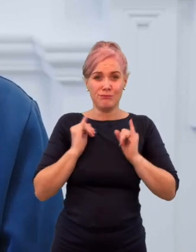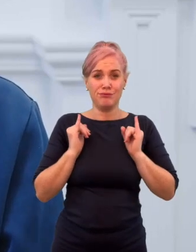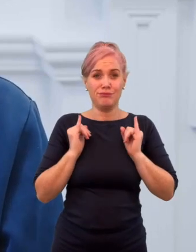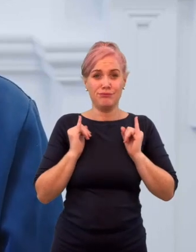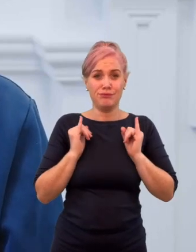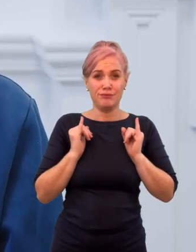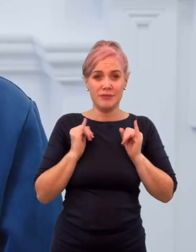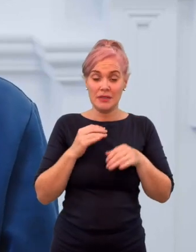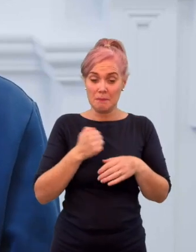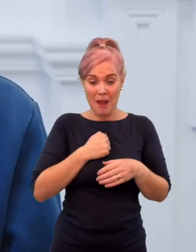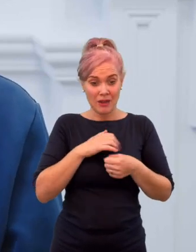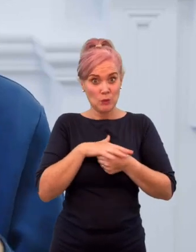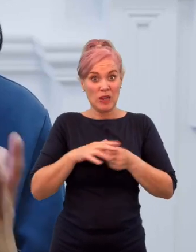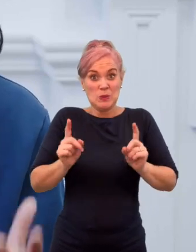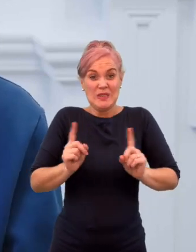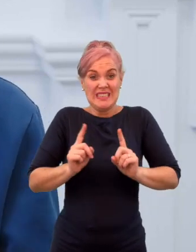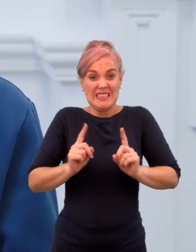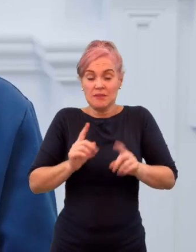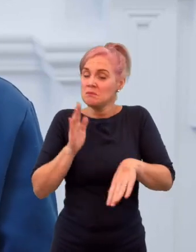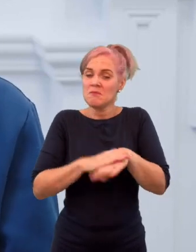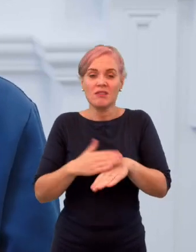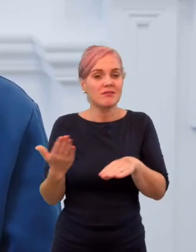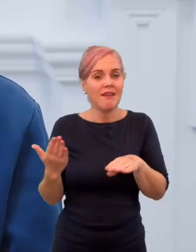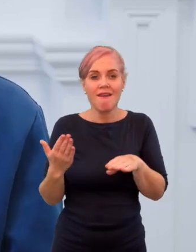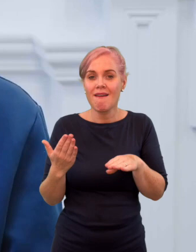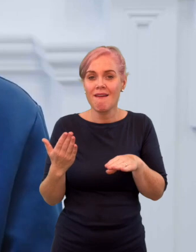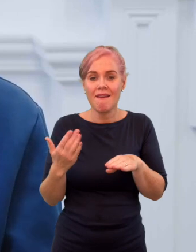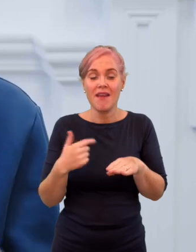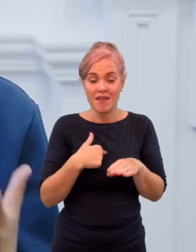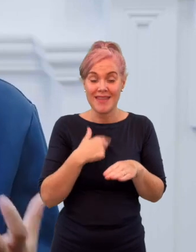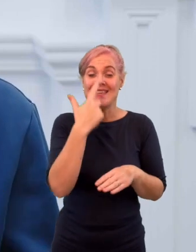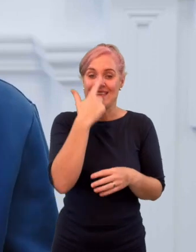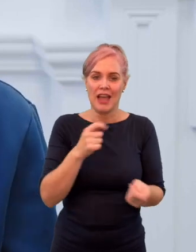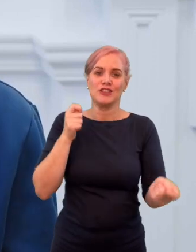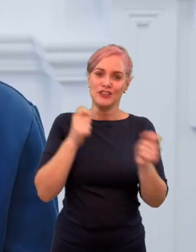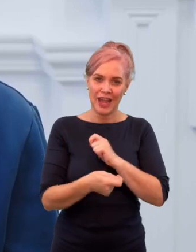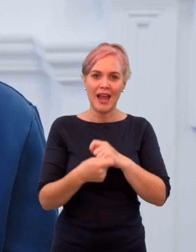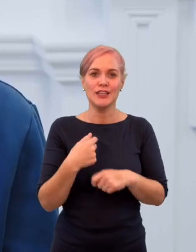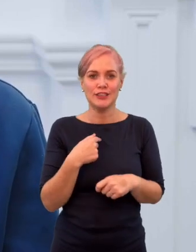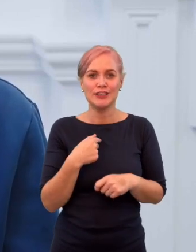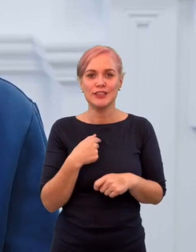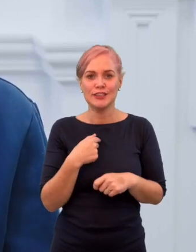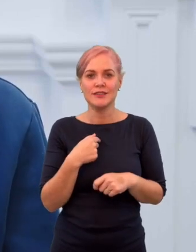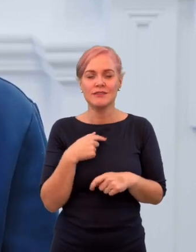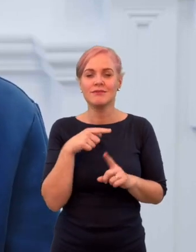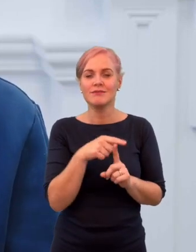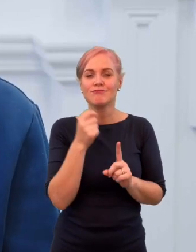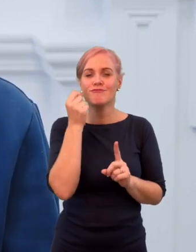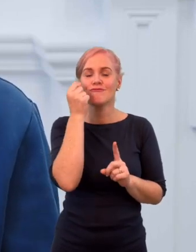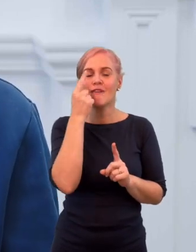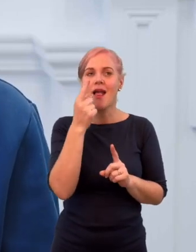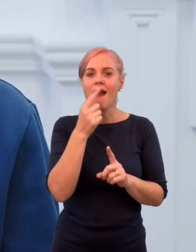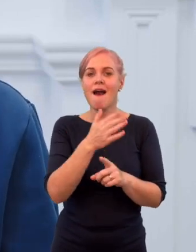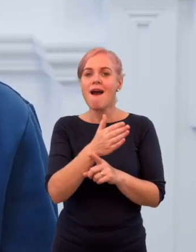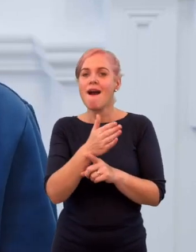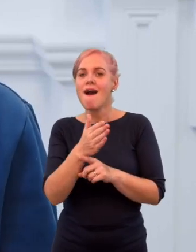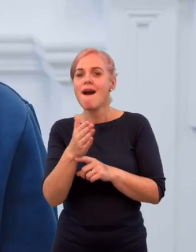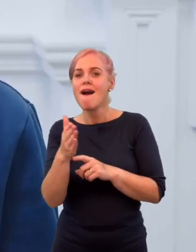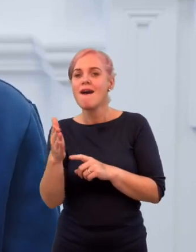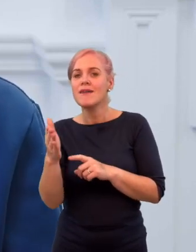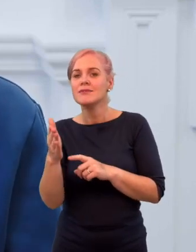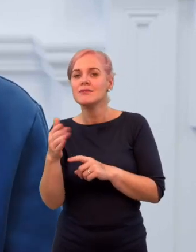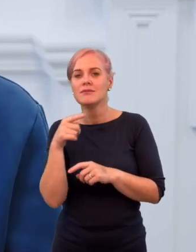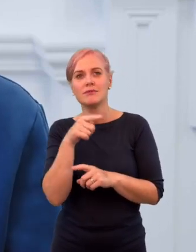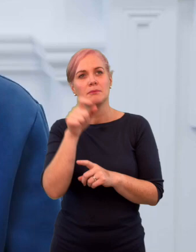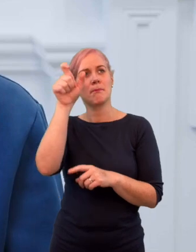to decide that. No amount of a volatile situation, like it doesn't matter what your situation is, you are the only person that can change that. And I